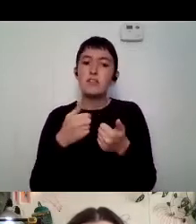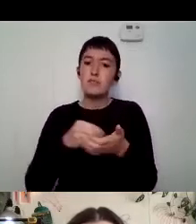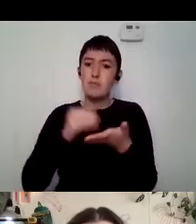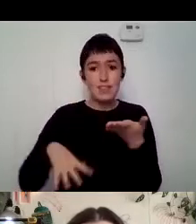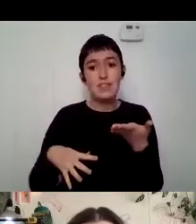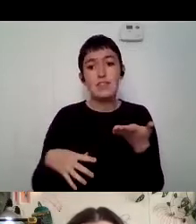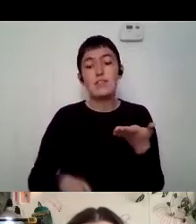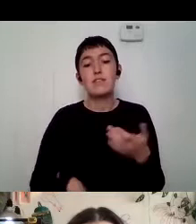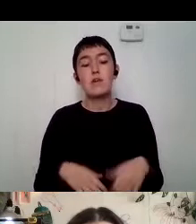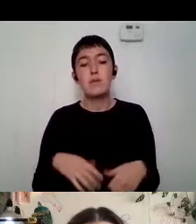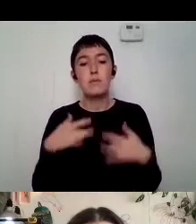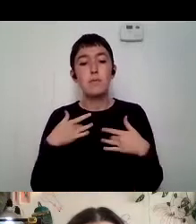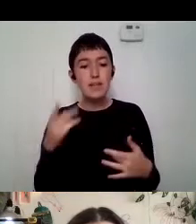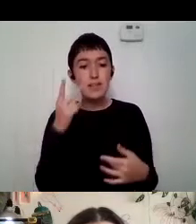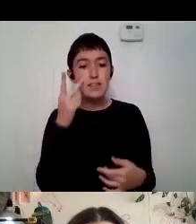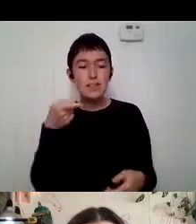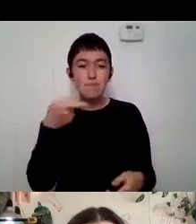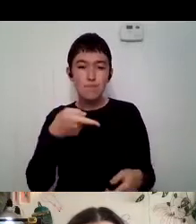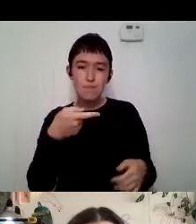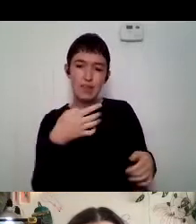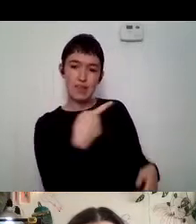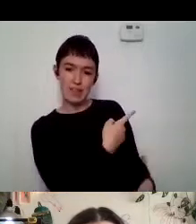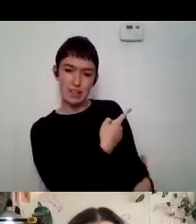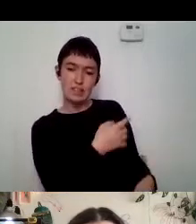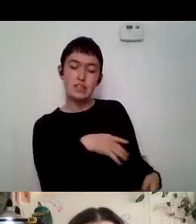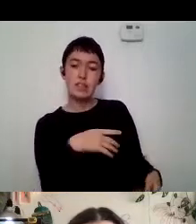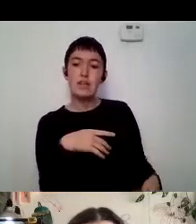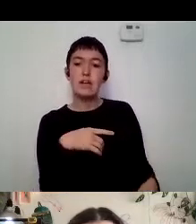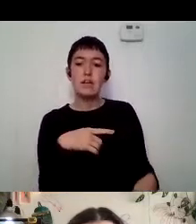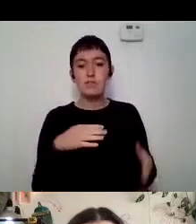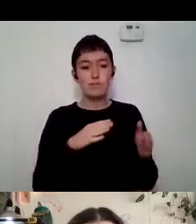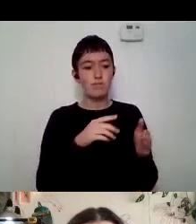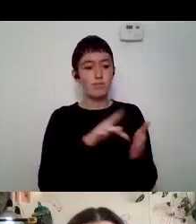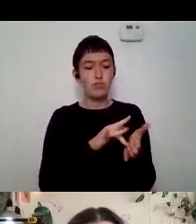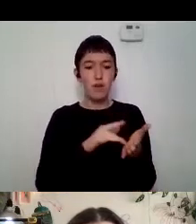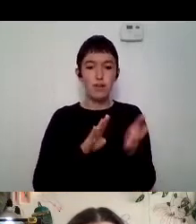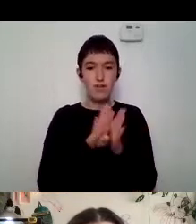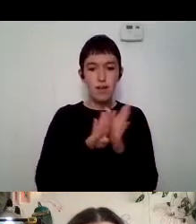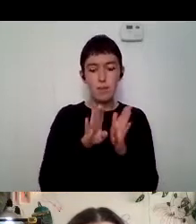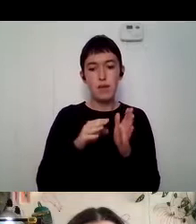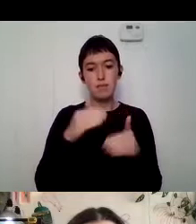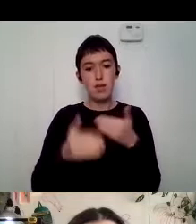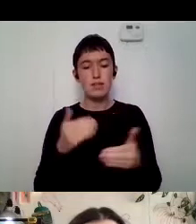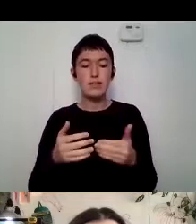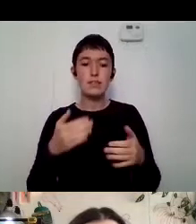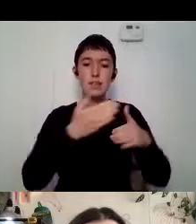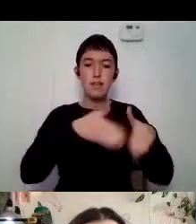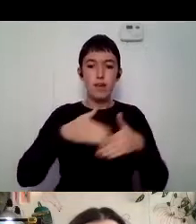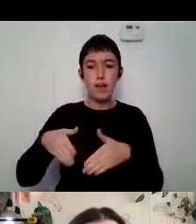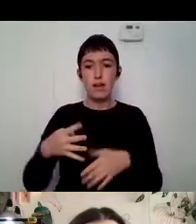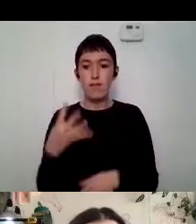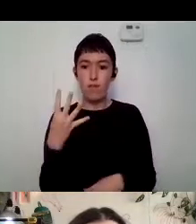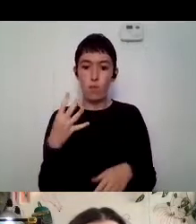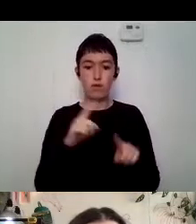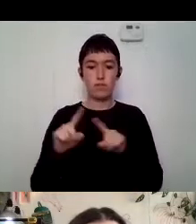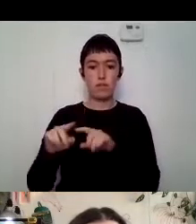you see it illustrated in some kind of schematic that looks like this, where you have the drug development process divided into 4 different phases. So